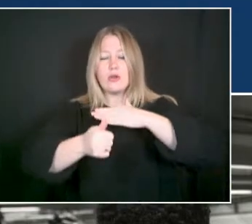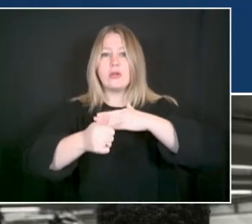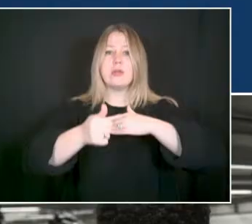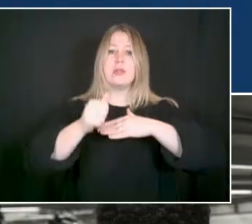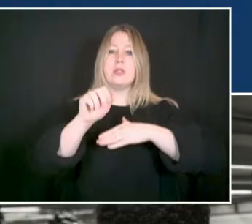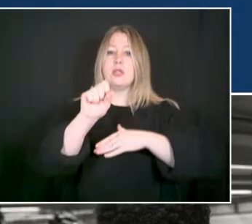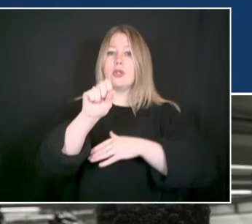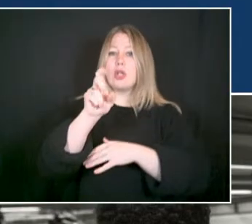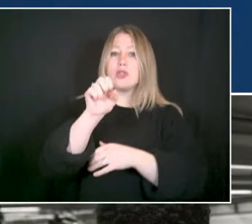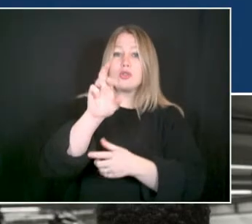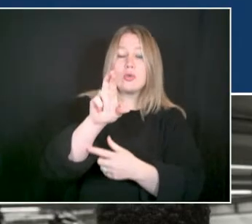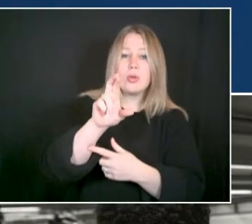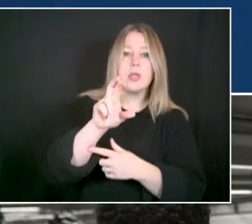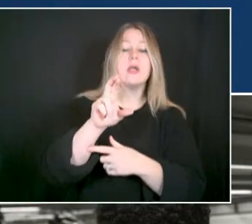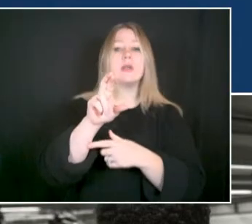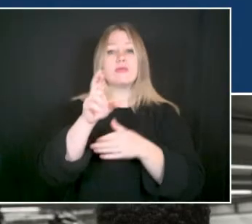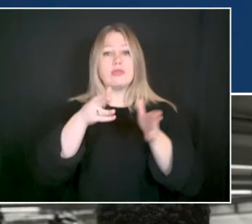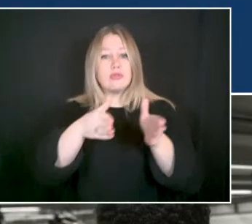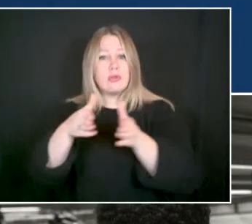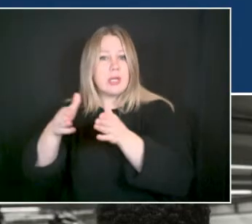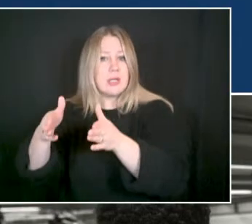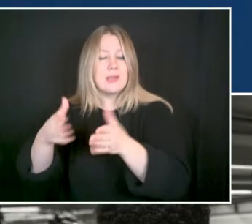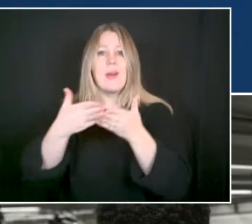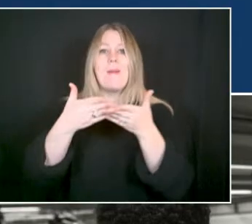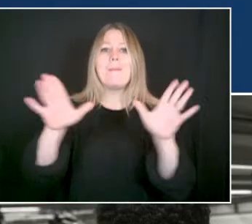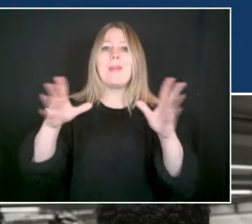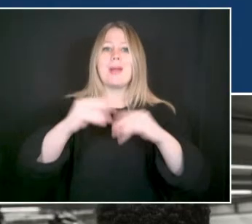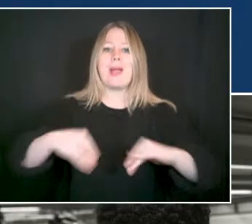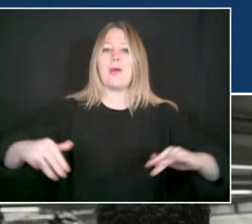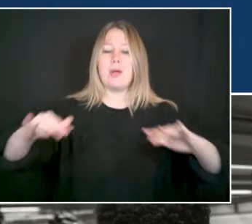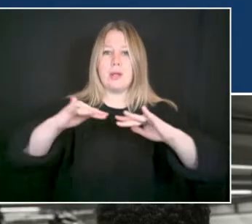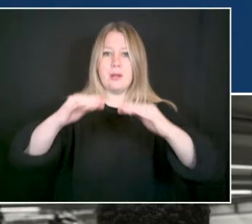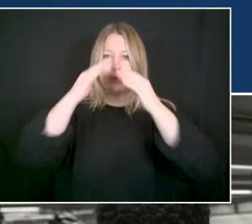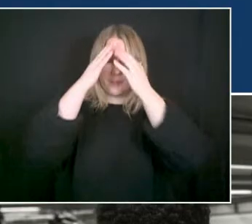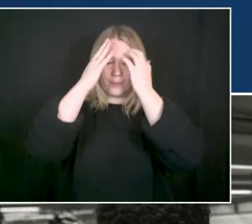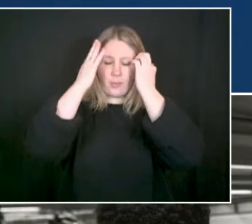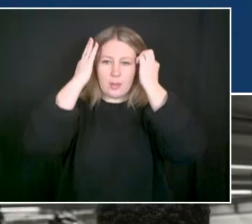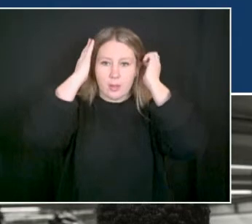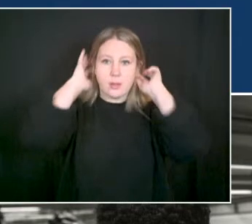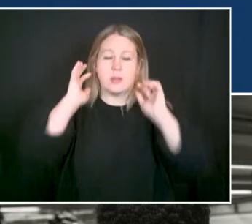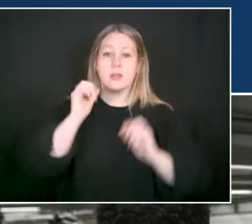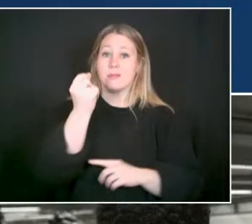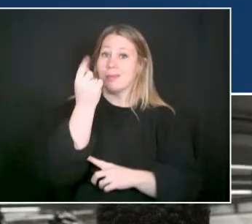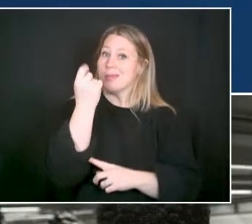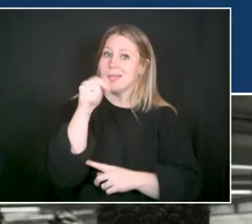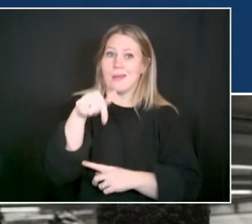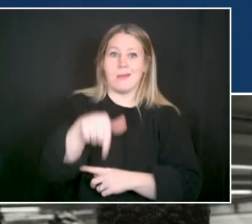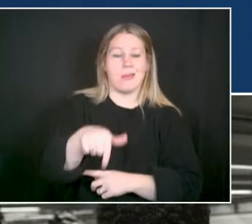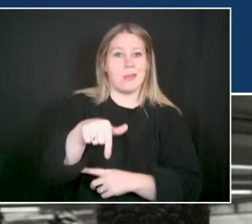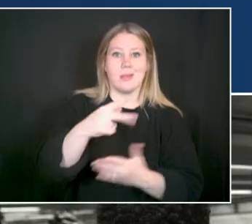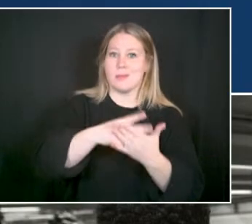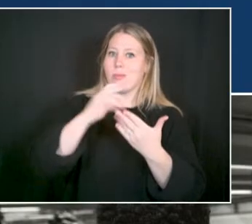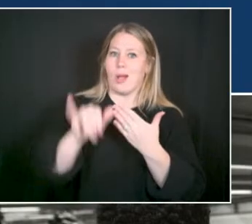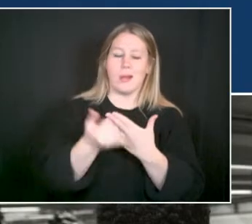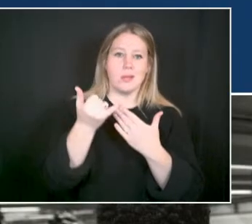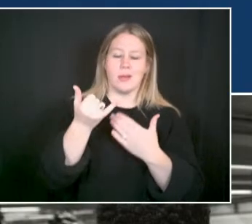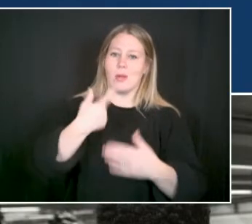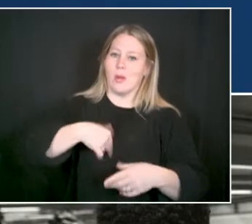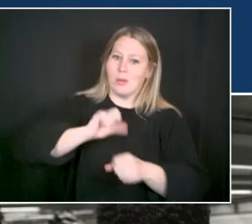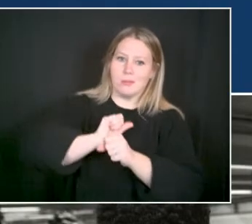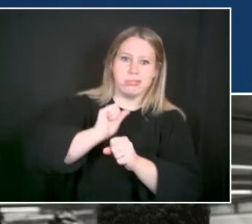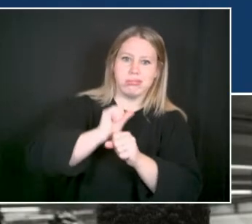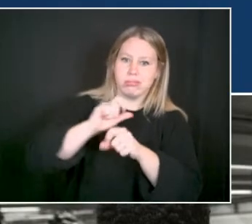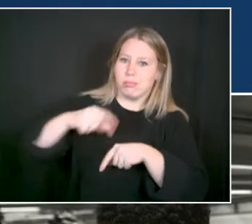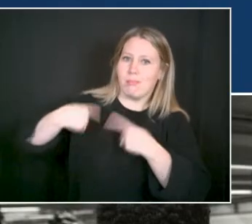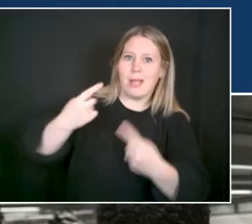this announcement is 2 years in the making and following extensive community discussions, because we wanted feedback from the community, and it